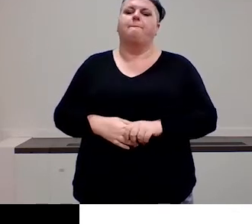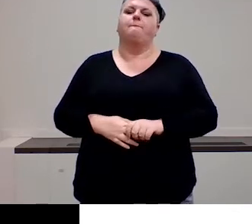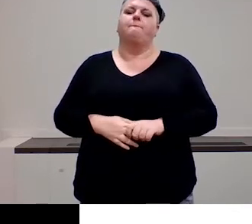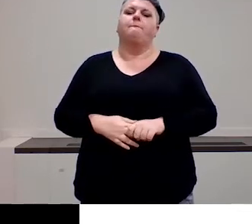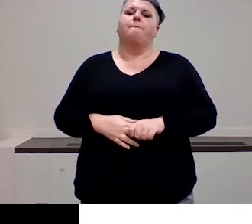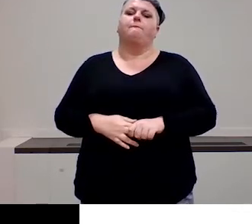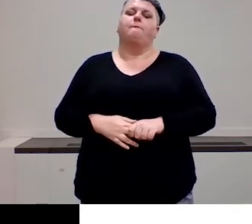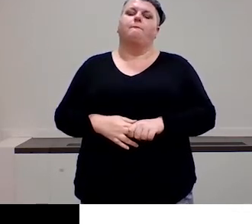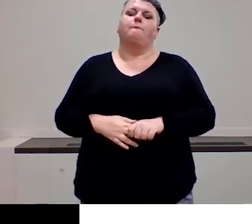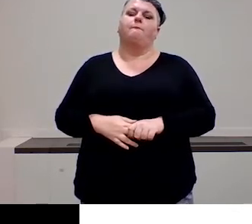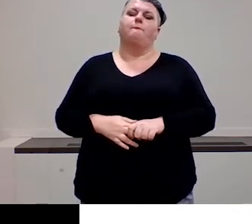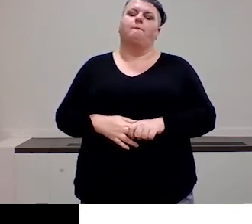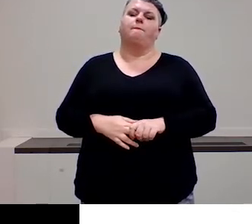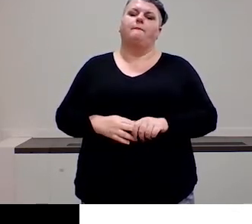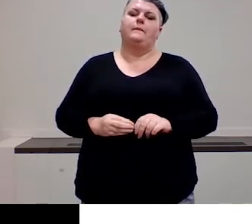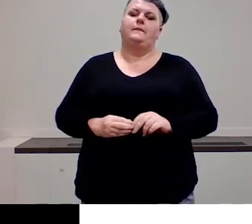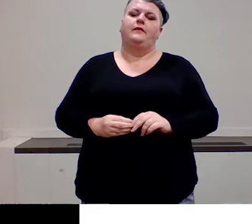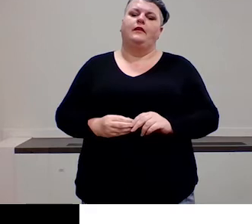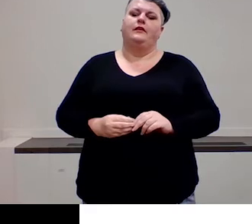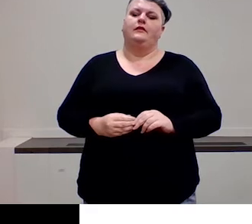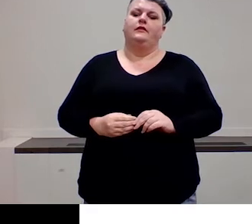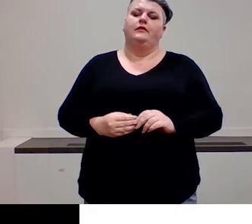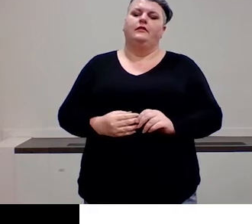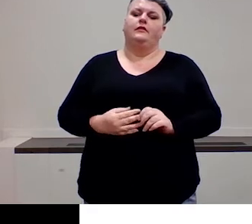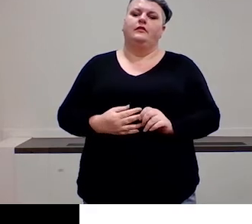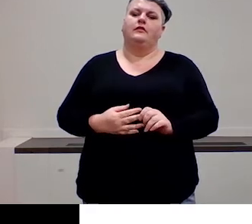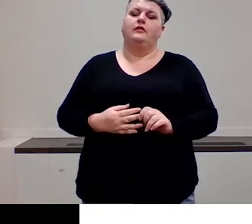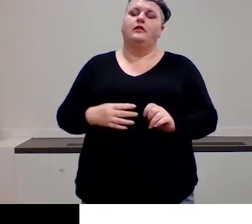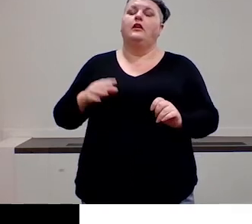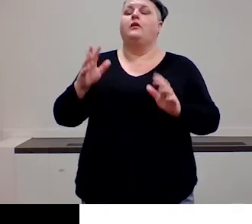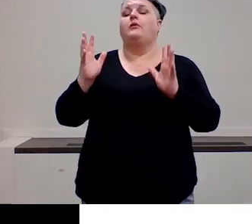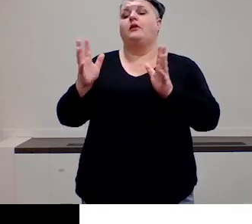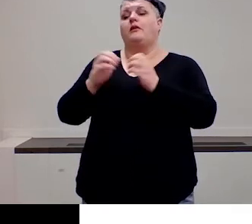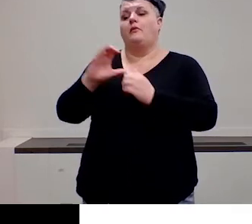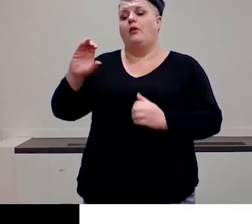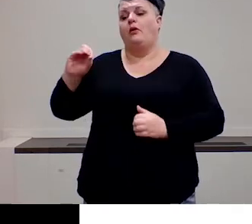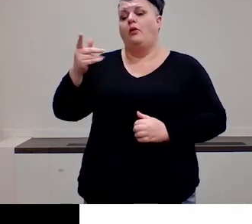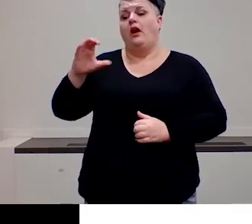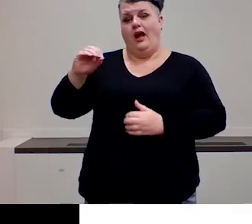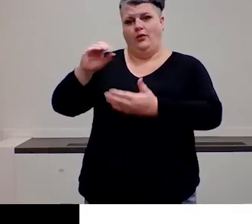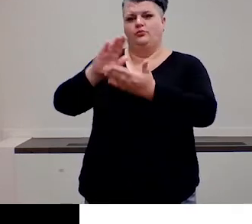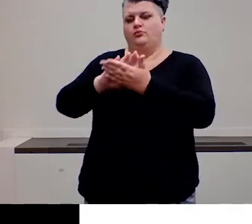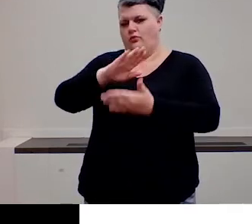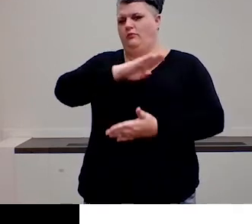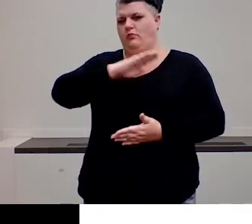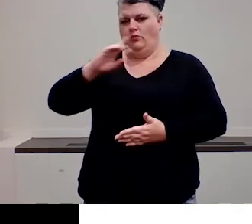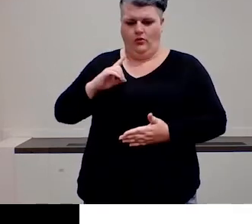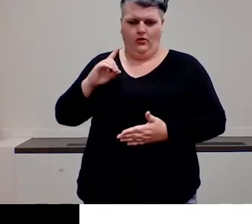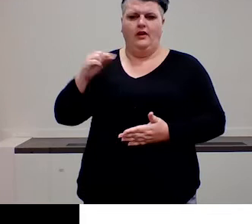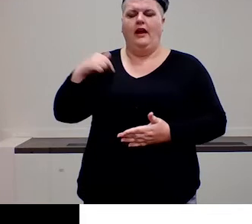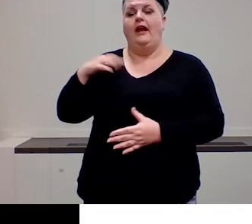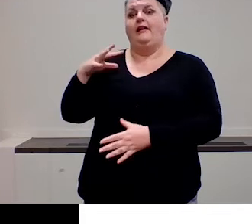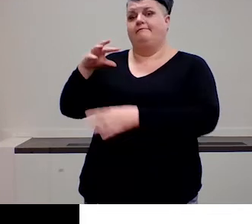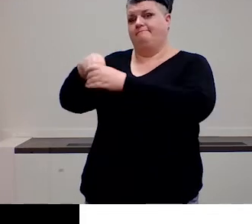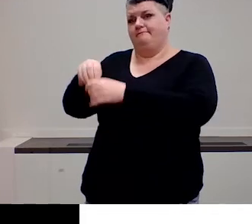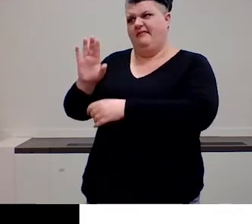Also, I wanted to touch base briefly on the Ohio School Board Association's Board Leadership Institute. I was able to participate